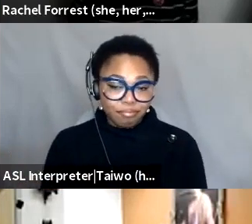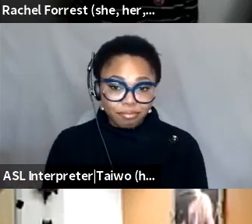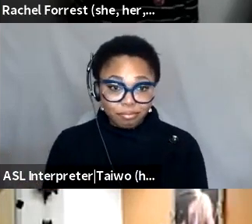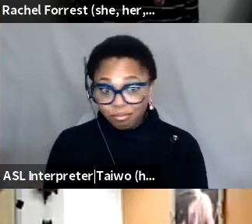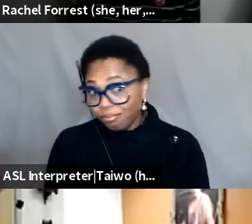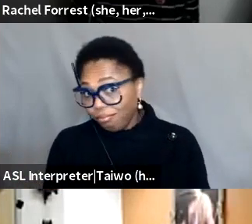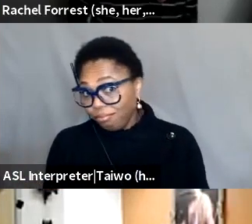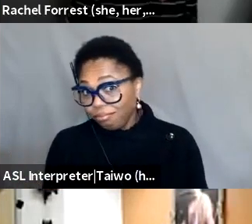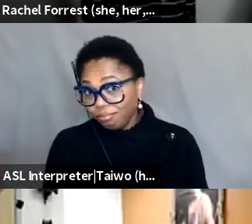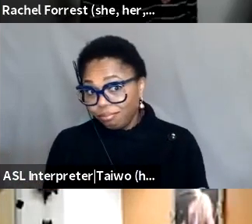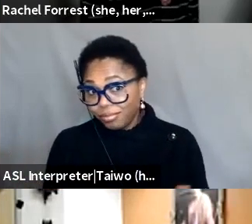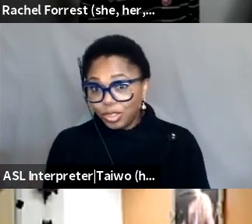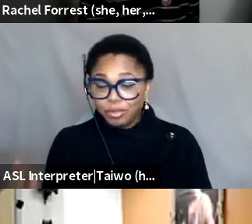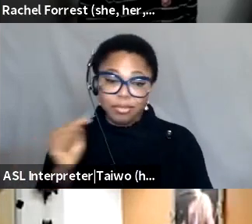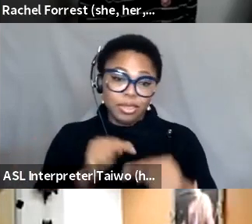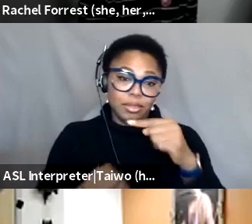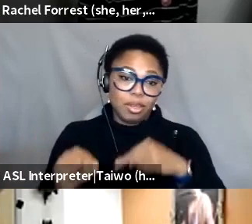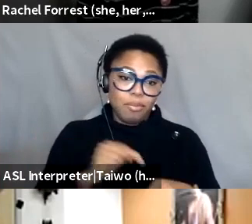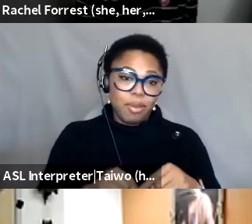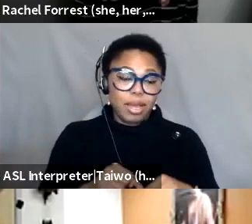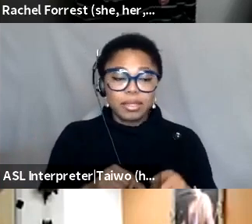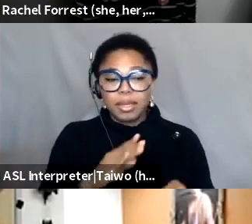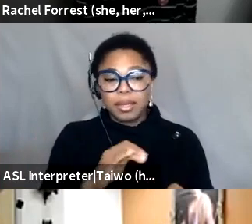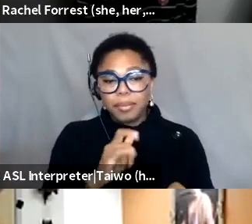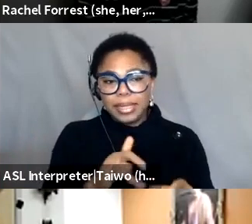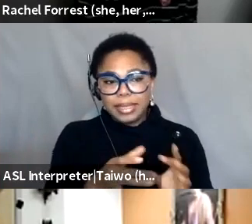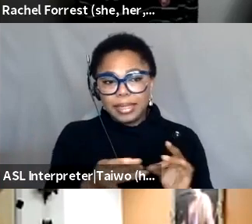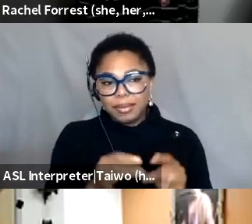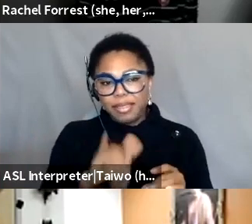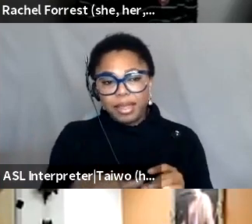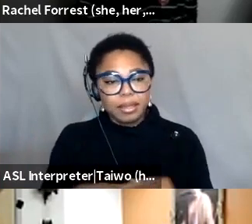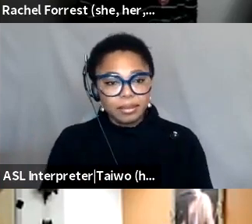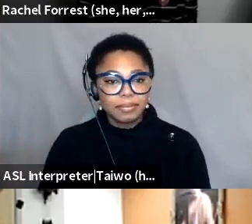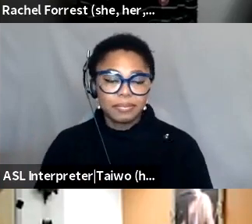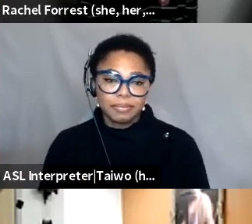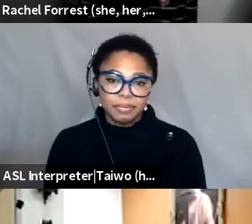Can we just take it back to when Bailey actually made that statement?